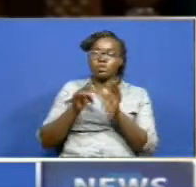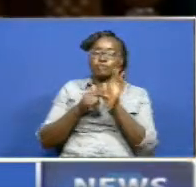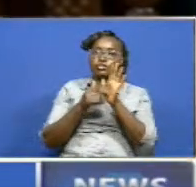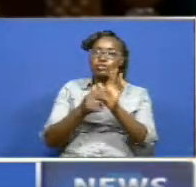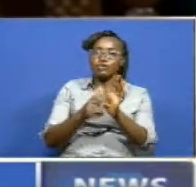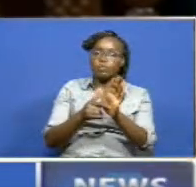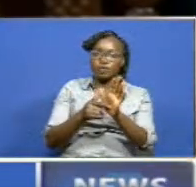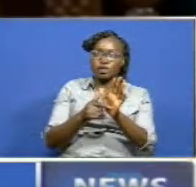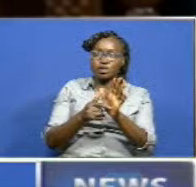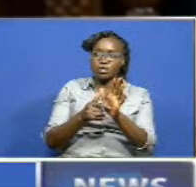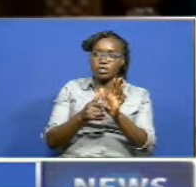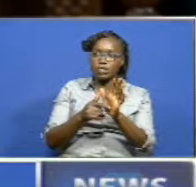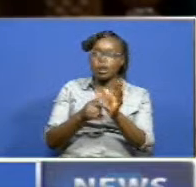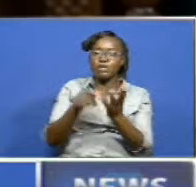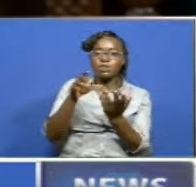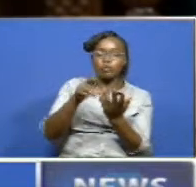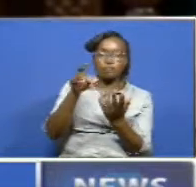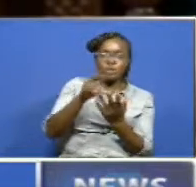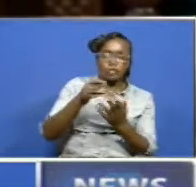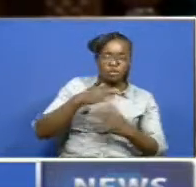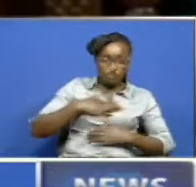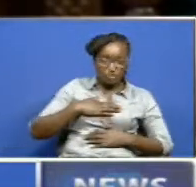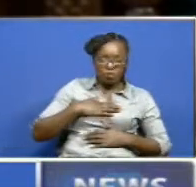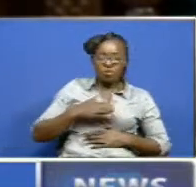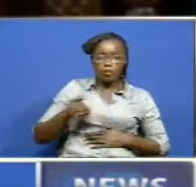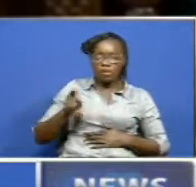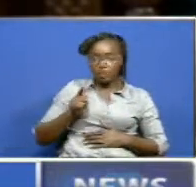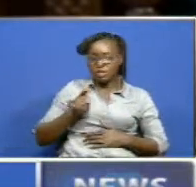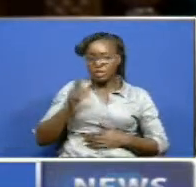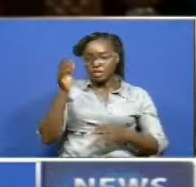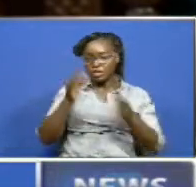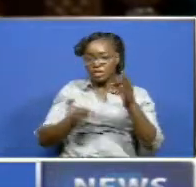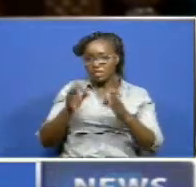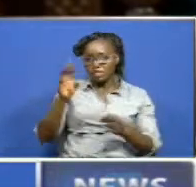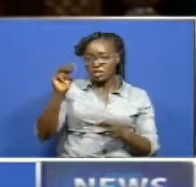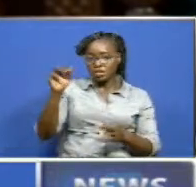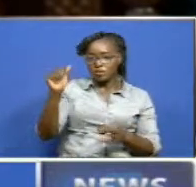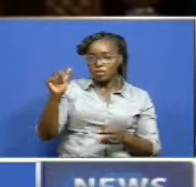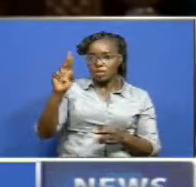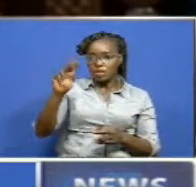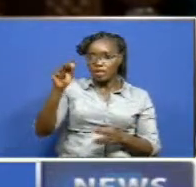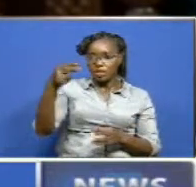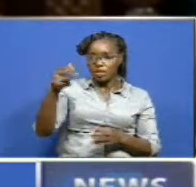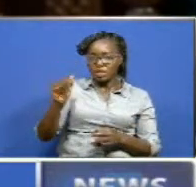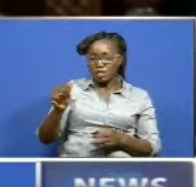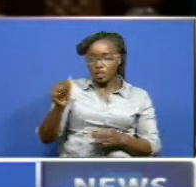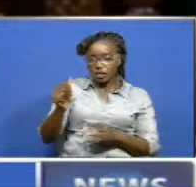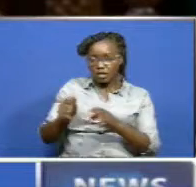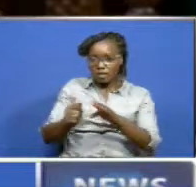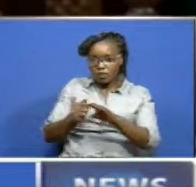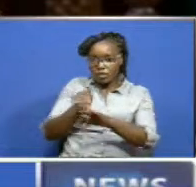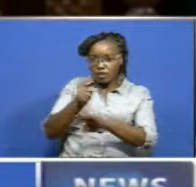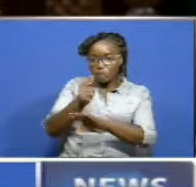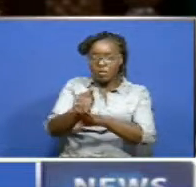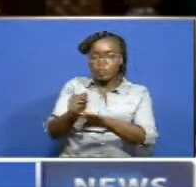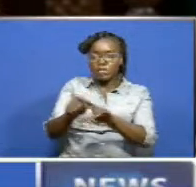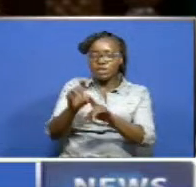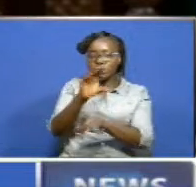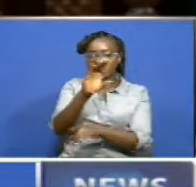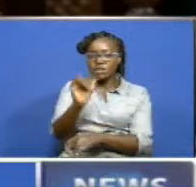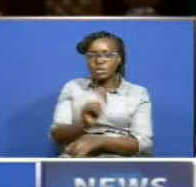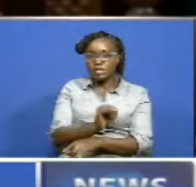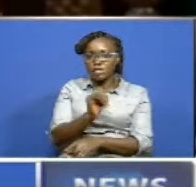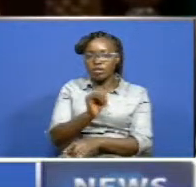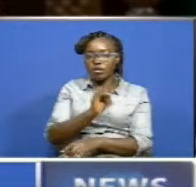the Honorable Lady Justice Martha Karambu Koome for appointment as the Chief Justice of the Republic